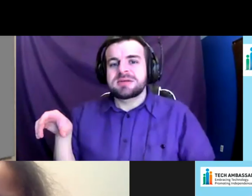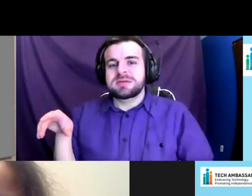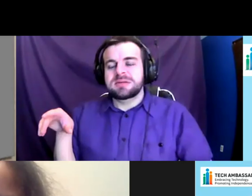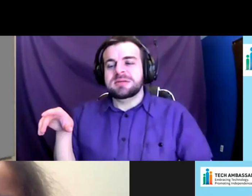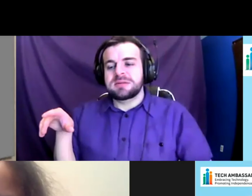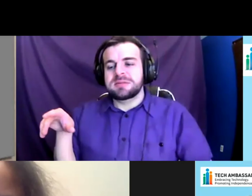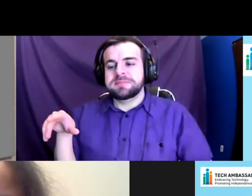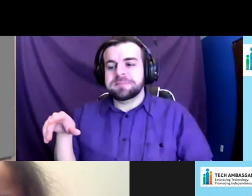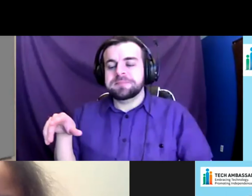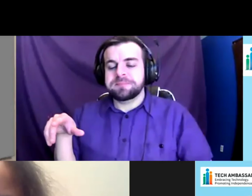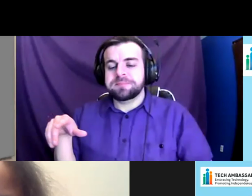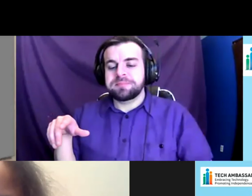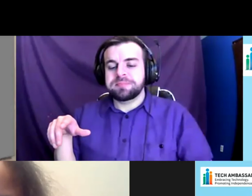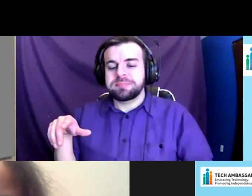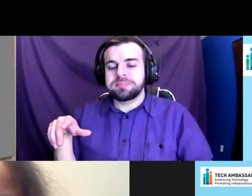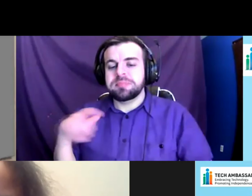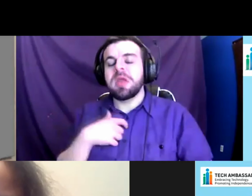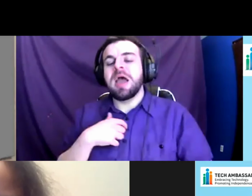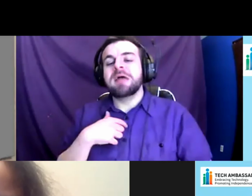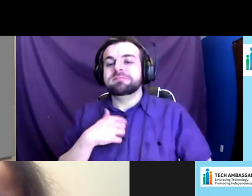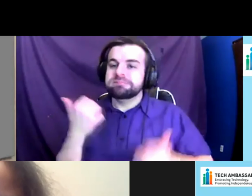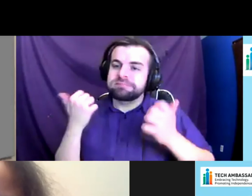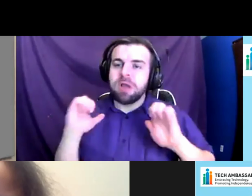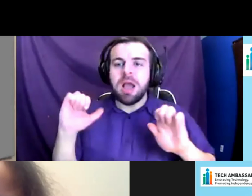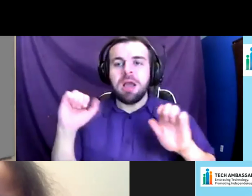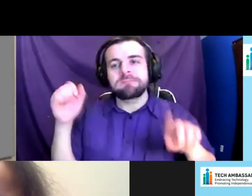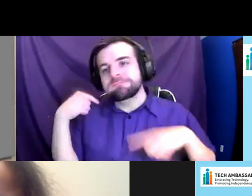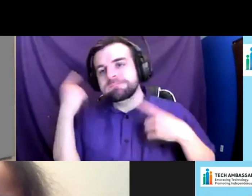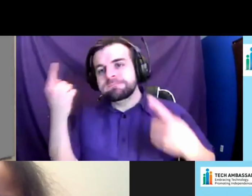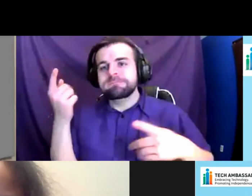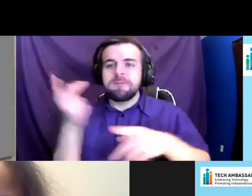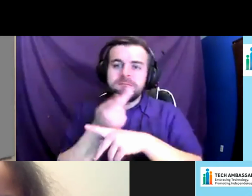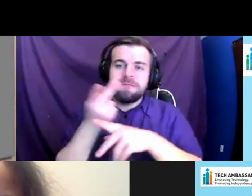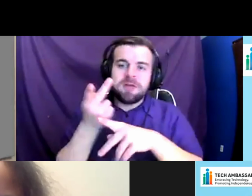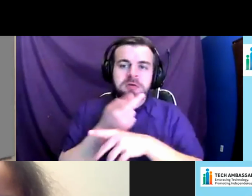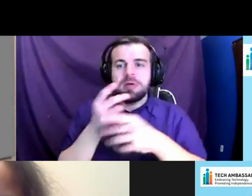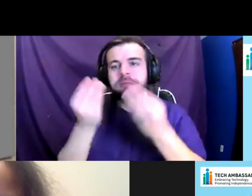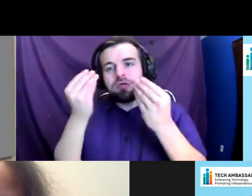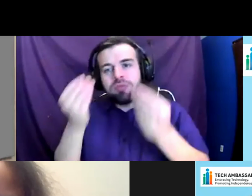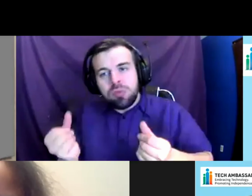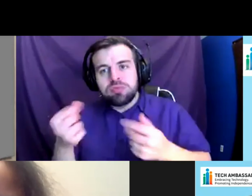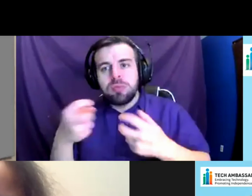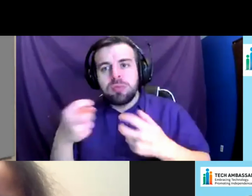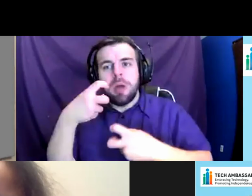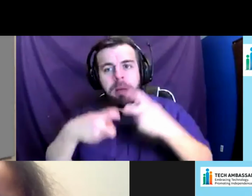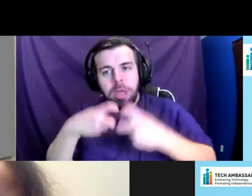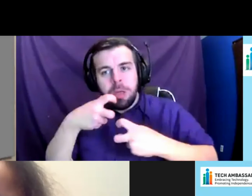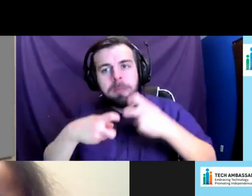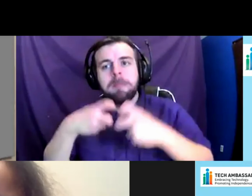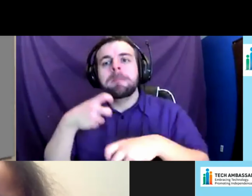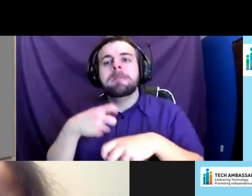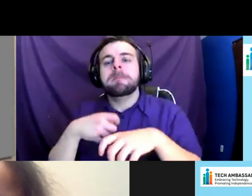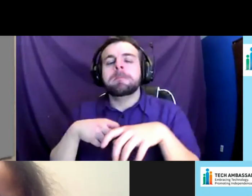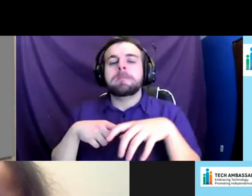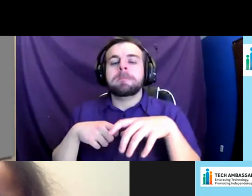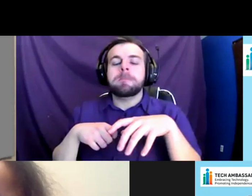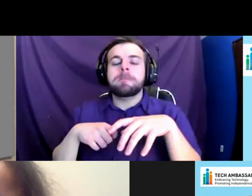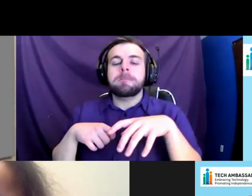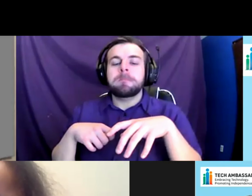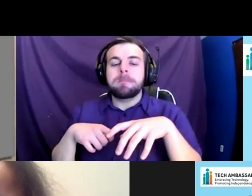to figure out a solution to that, to where,